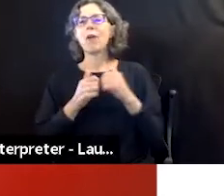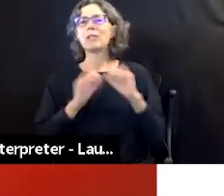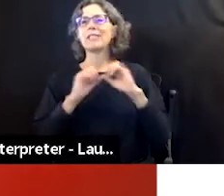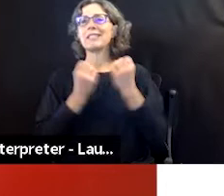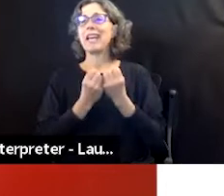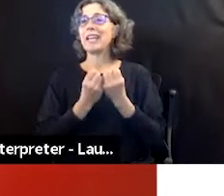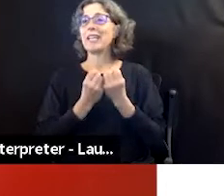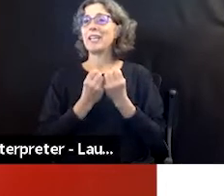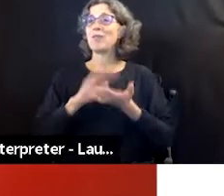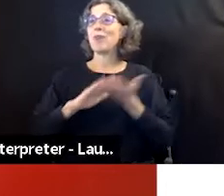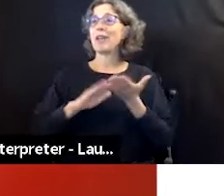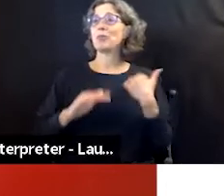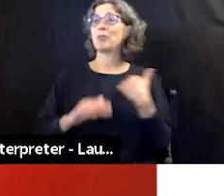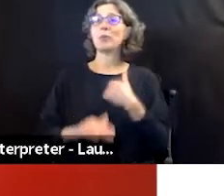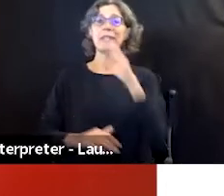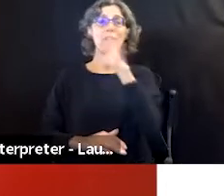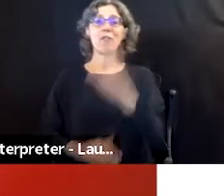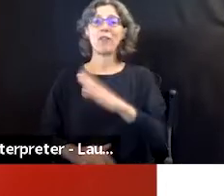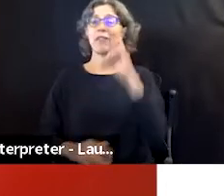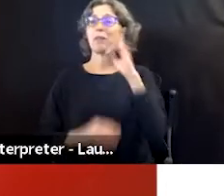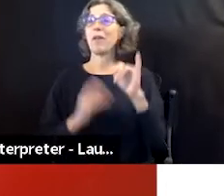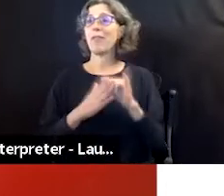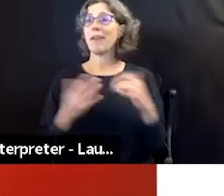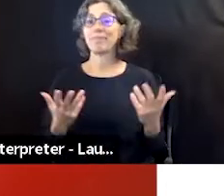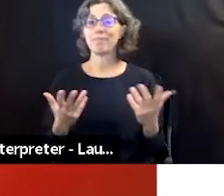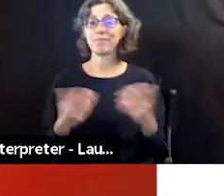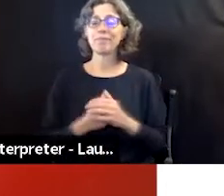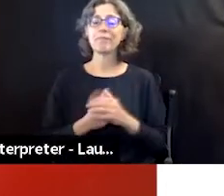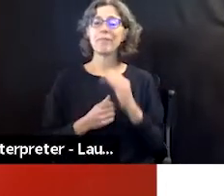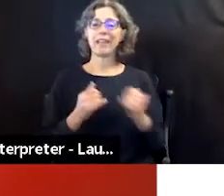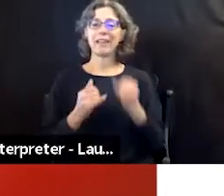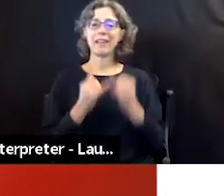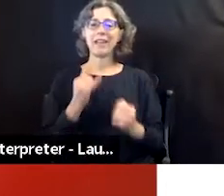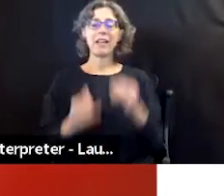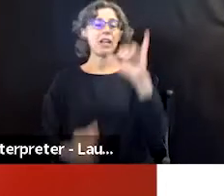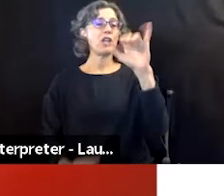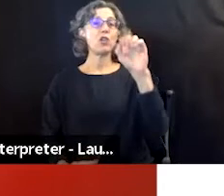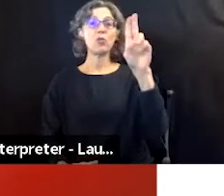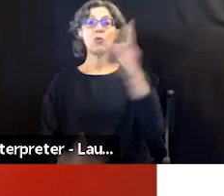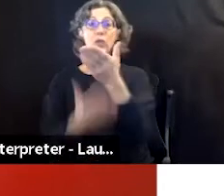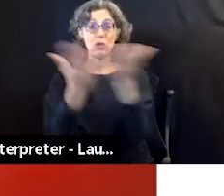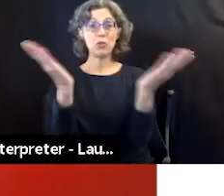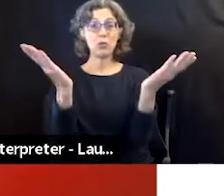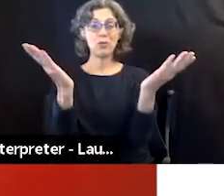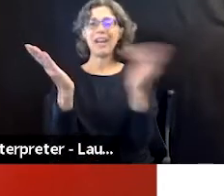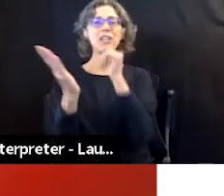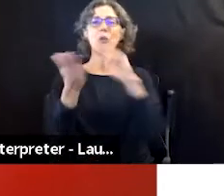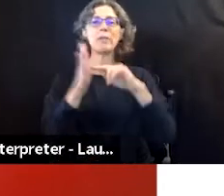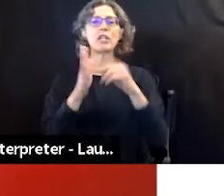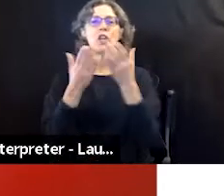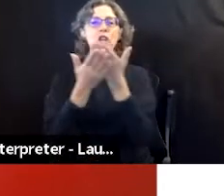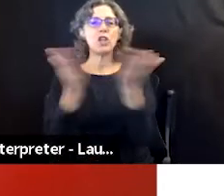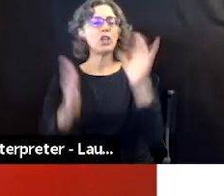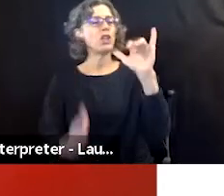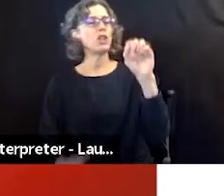don't question them. And finally, when I say the word you, I don't mean you as an individual per